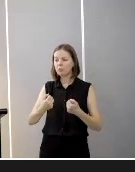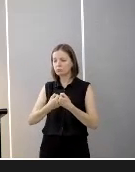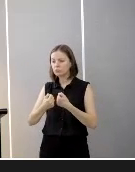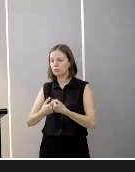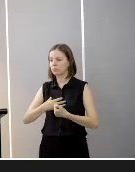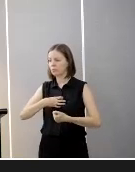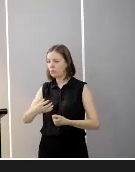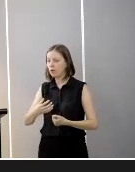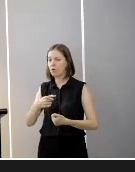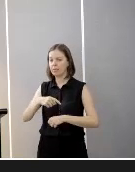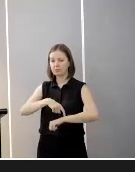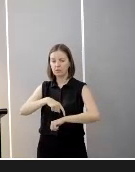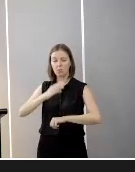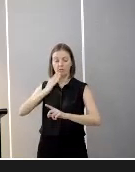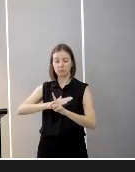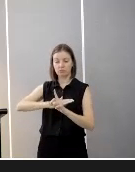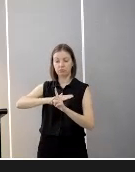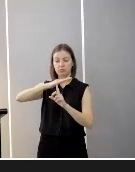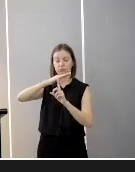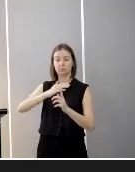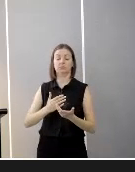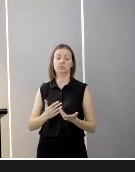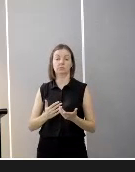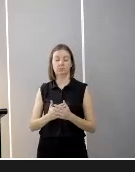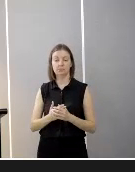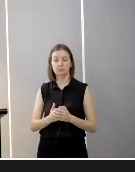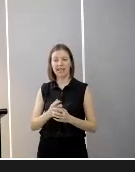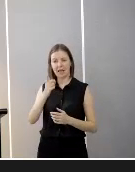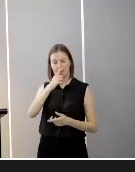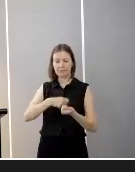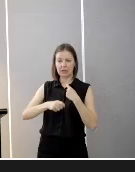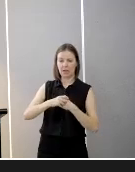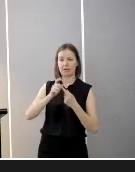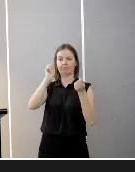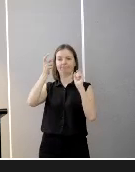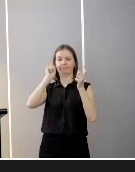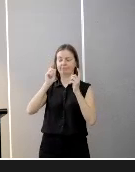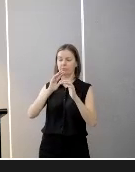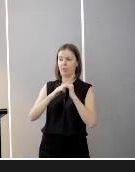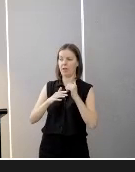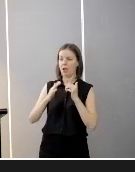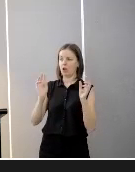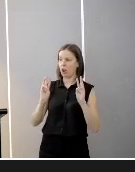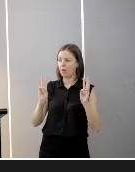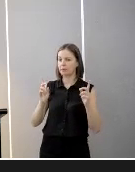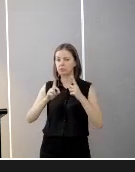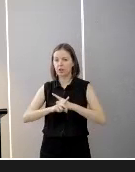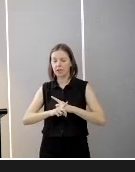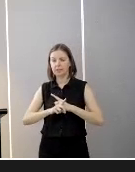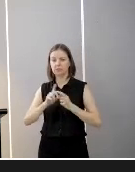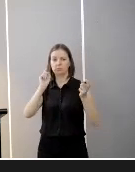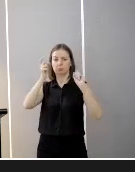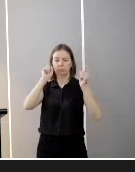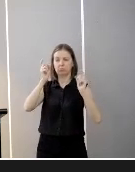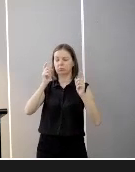more. And there's a real issue in terms of people becoming anxious about climate change because we think that there have been